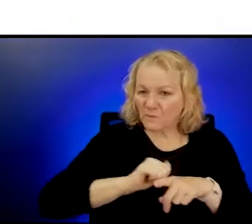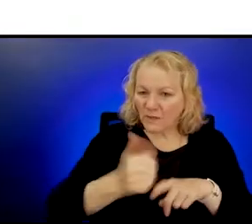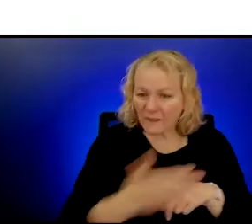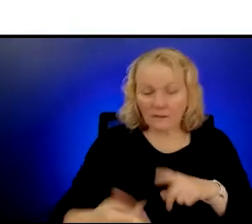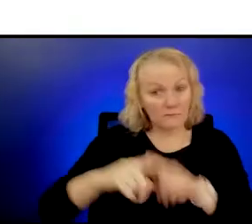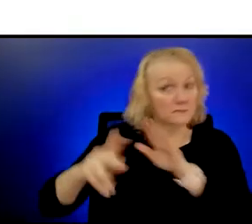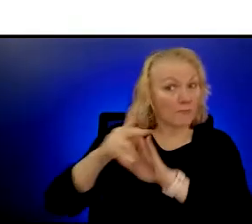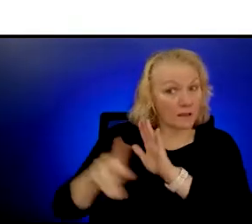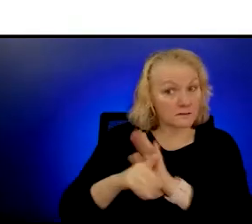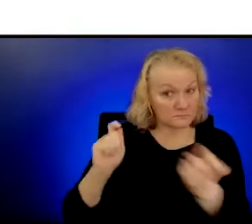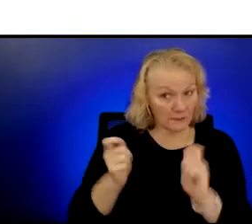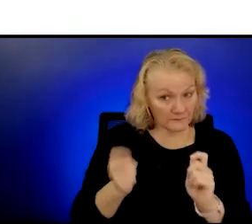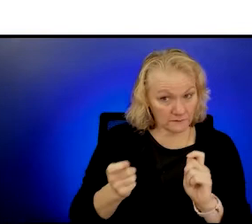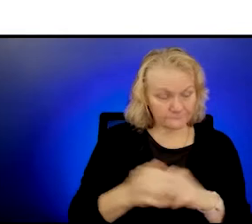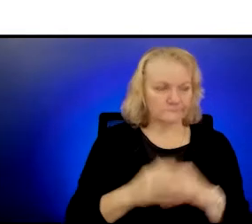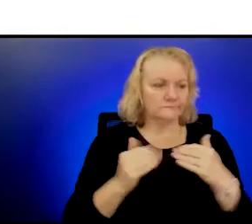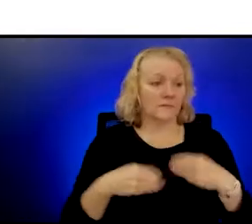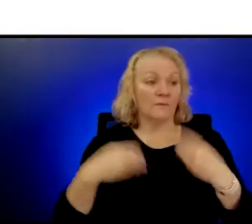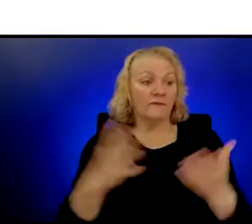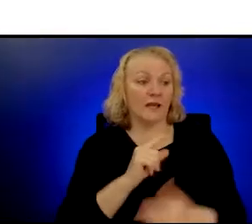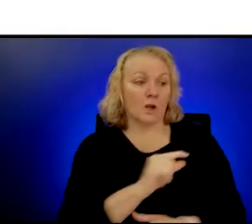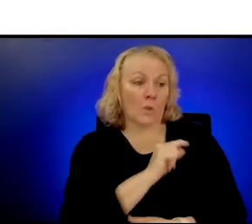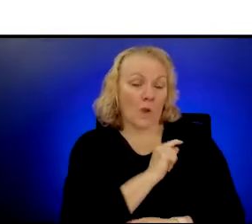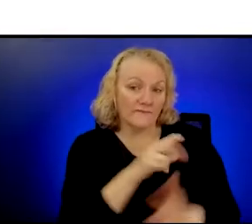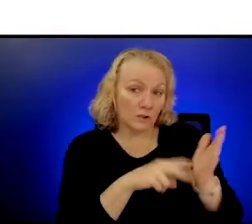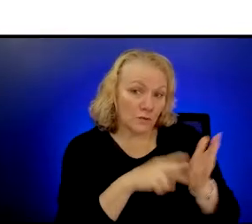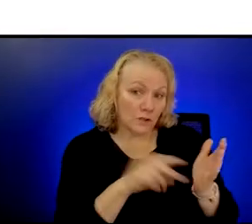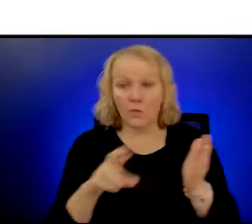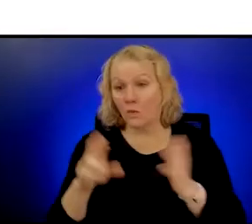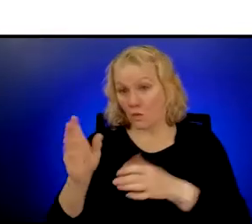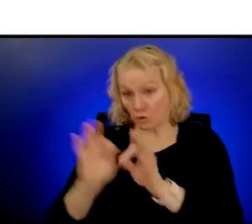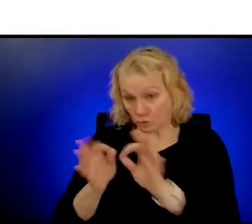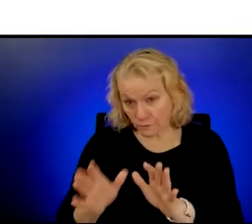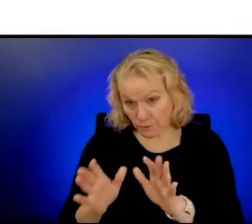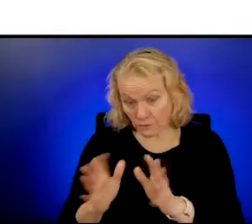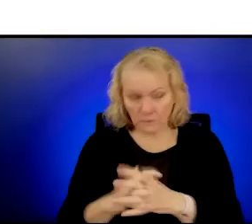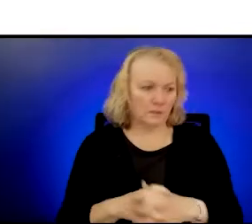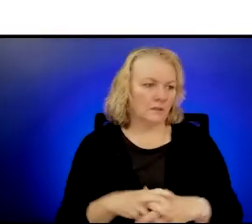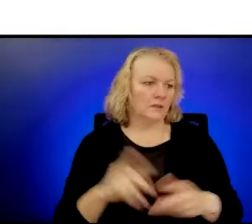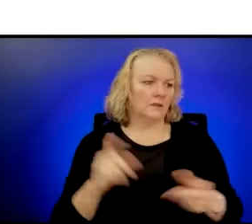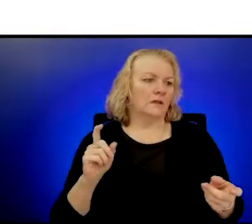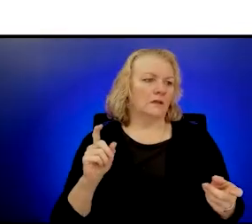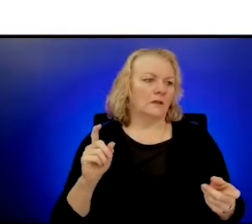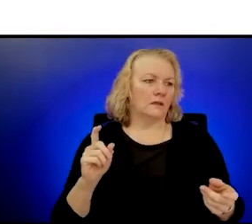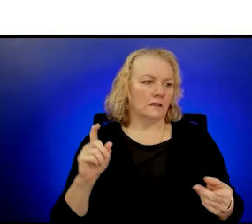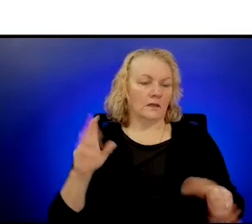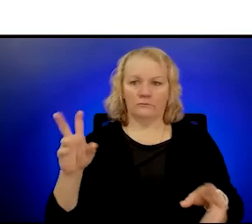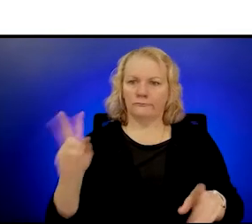policies, providing qualified readers or interpreters, reassigning to a vacant